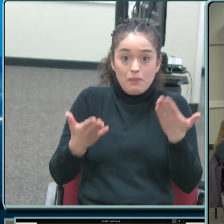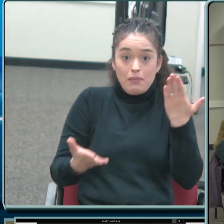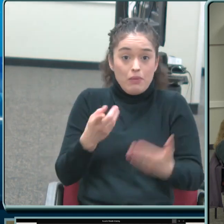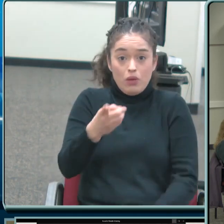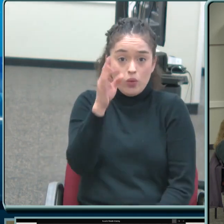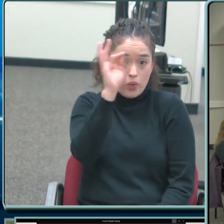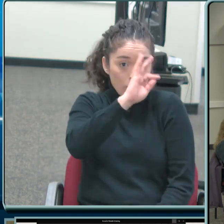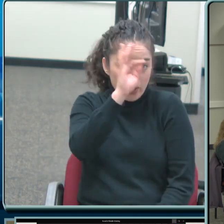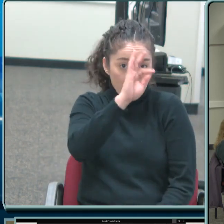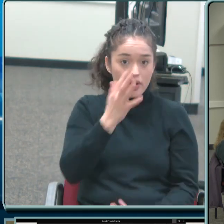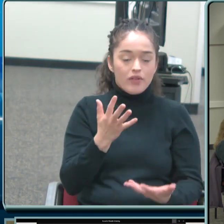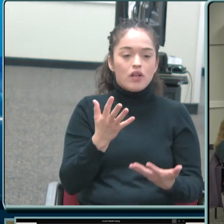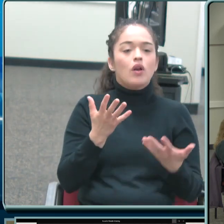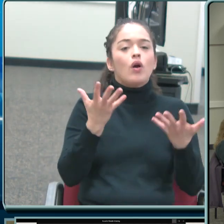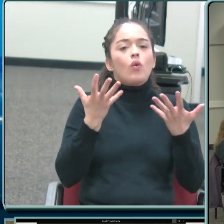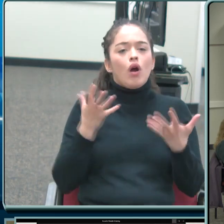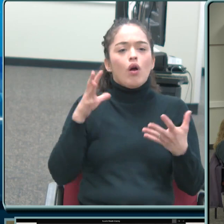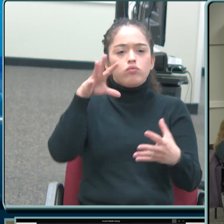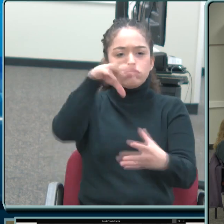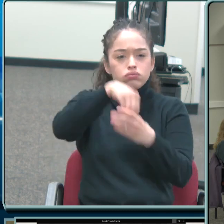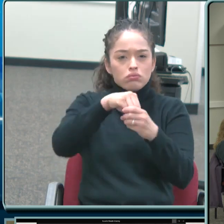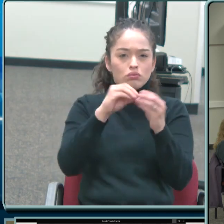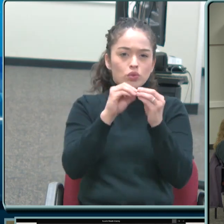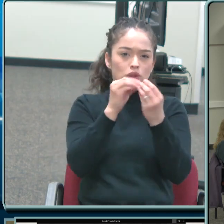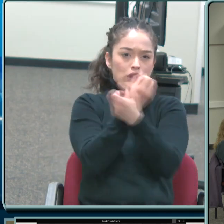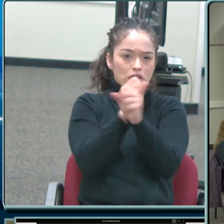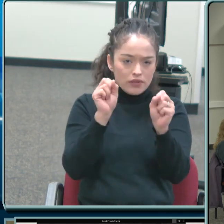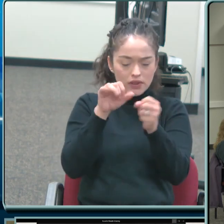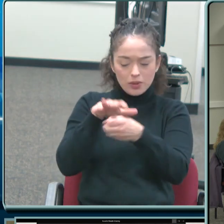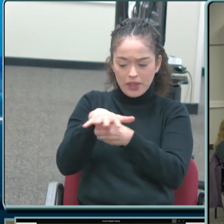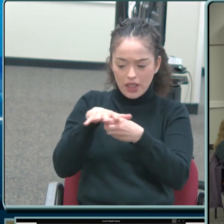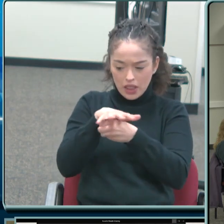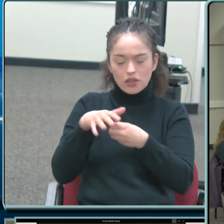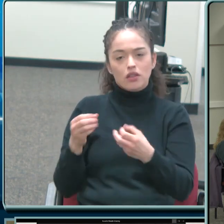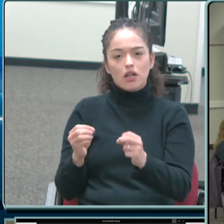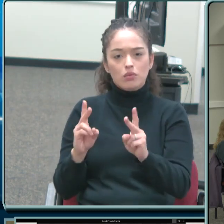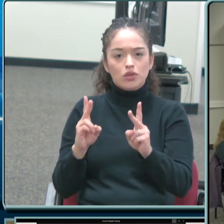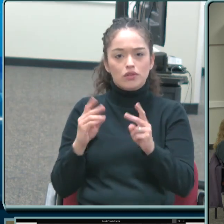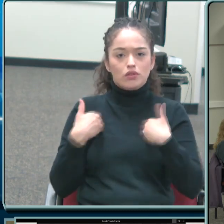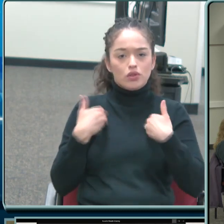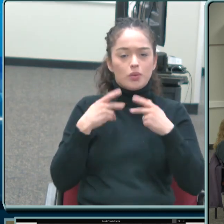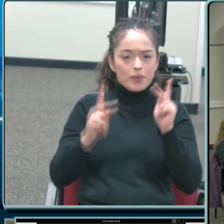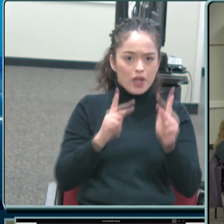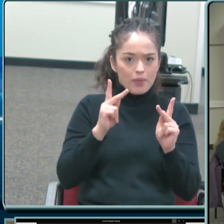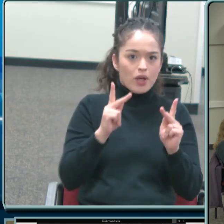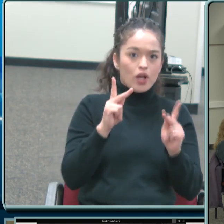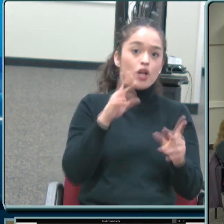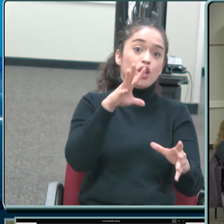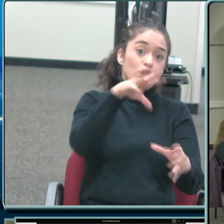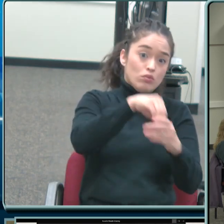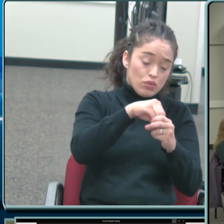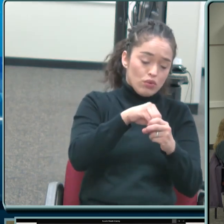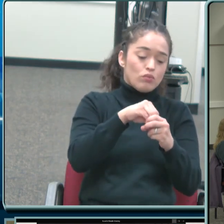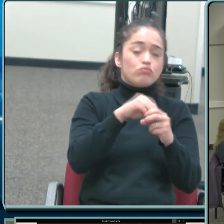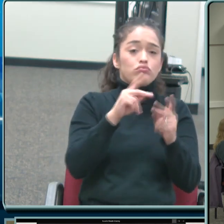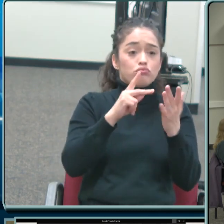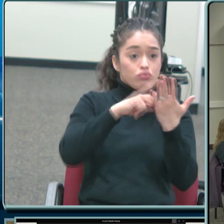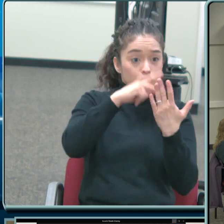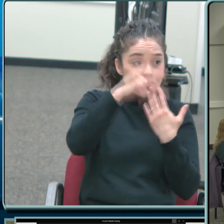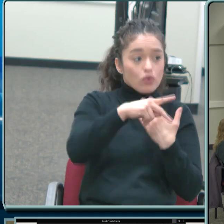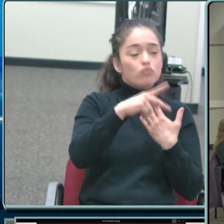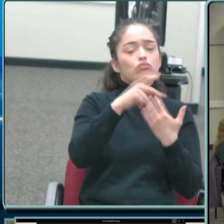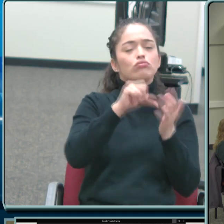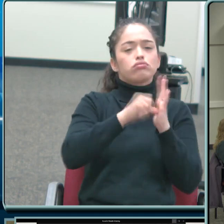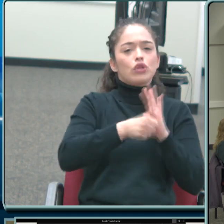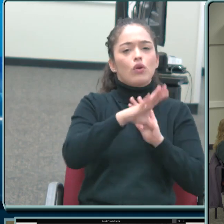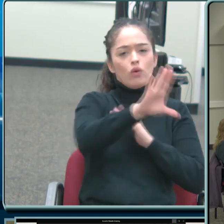be aware of, collaboratively create more safe spaces and opportunities for young people, and work with existing programs to enhance